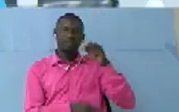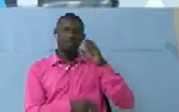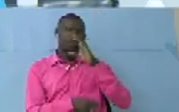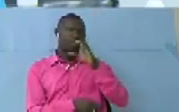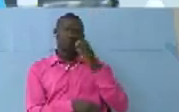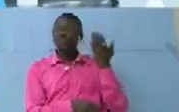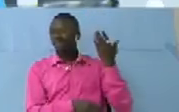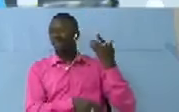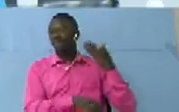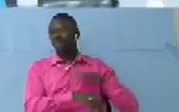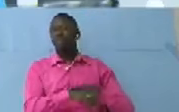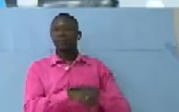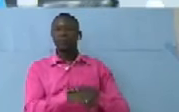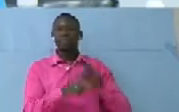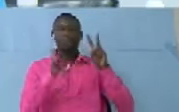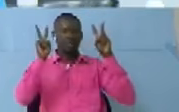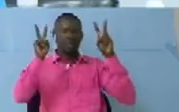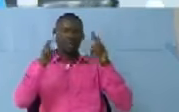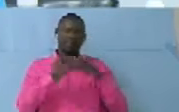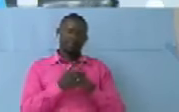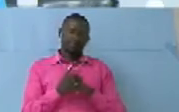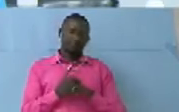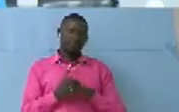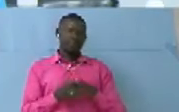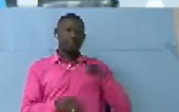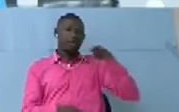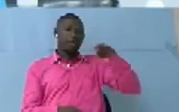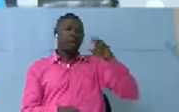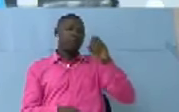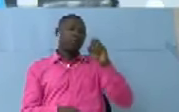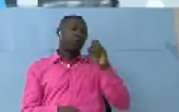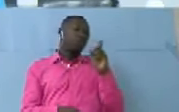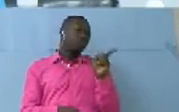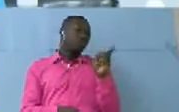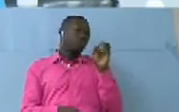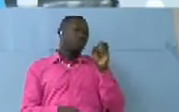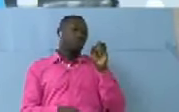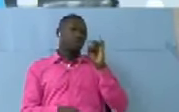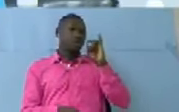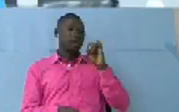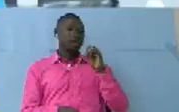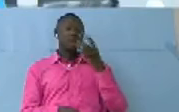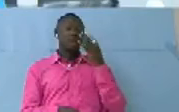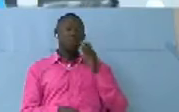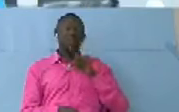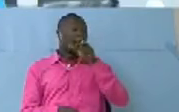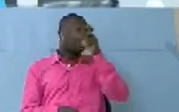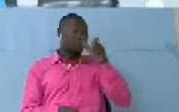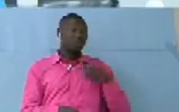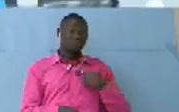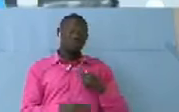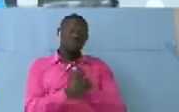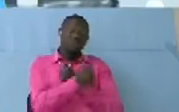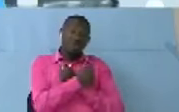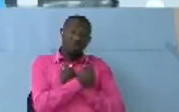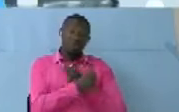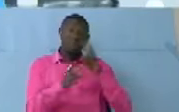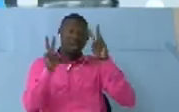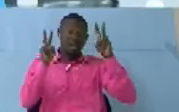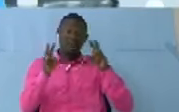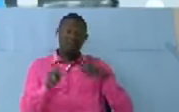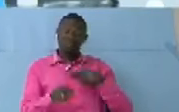And that was the Ajame. So Nogo Koko Hanmi Lafala Nkul Fatala. Nogo said to them, if there is anyone that loves